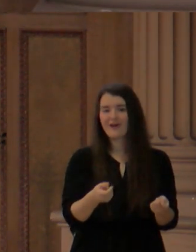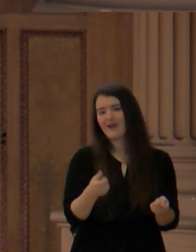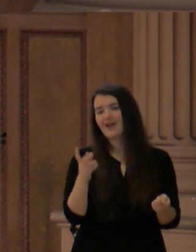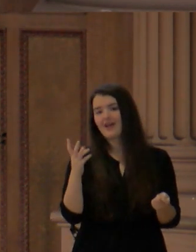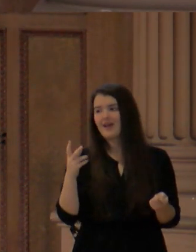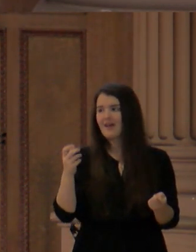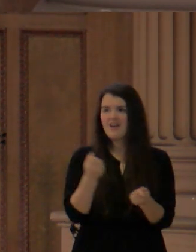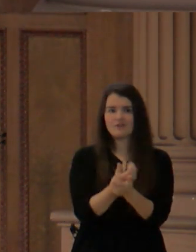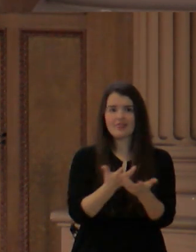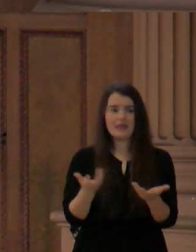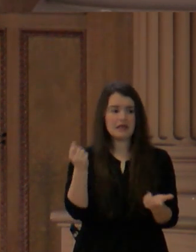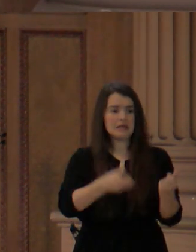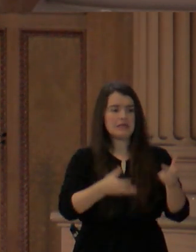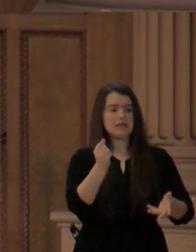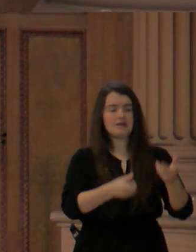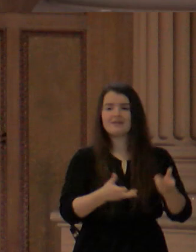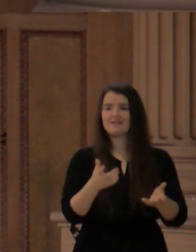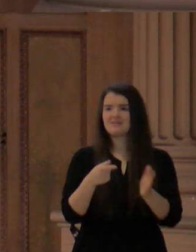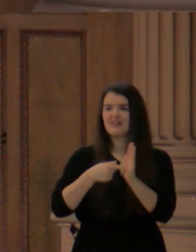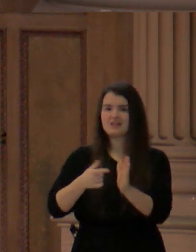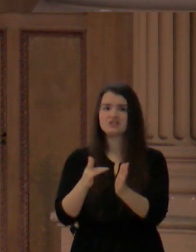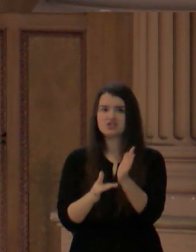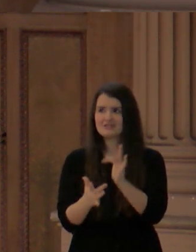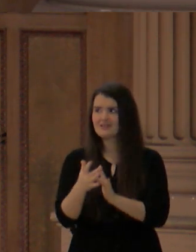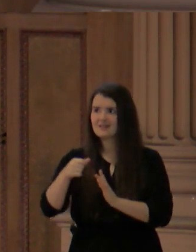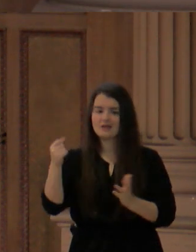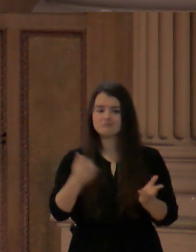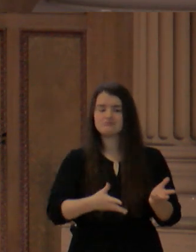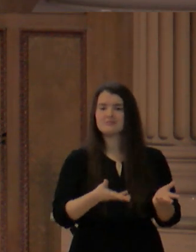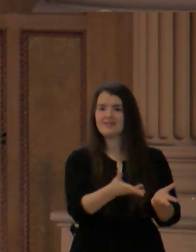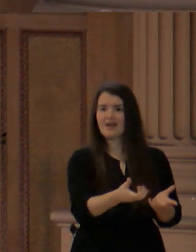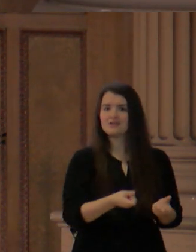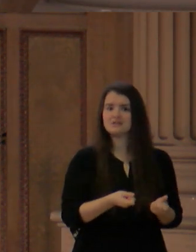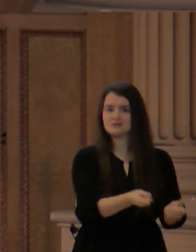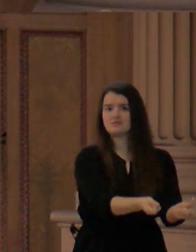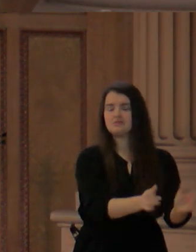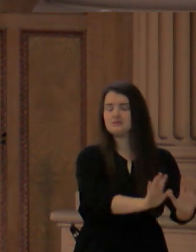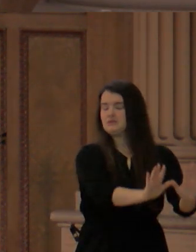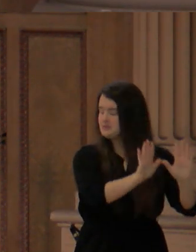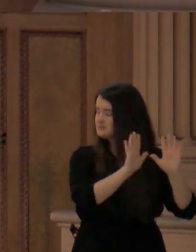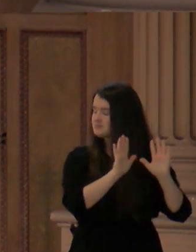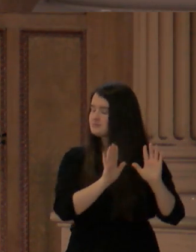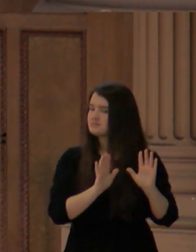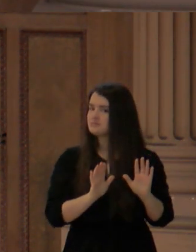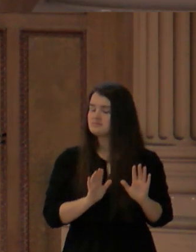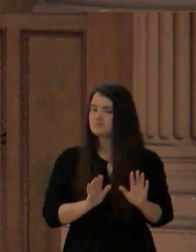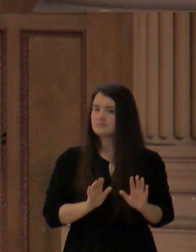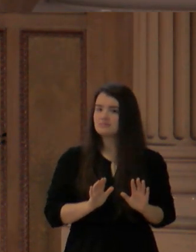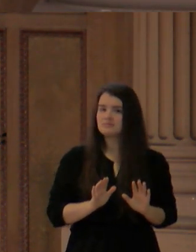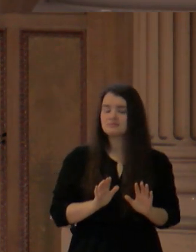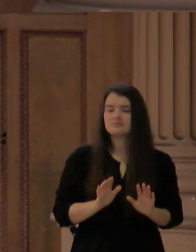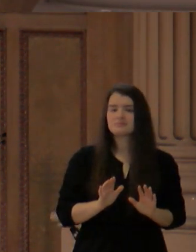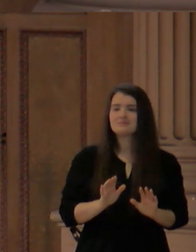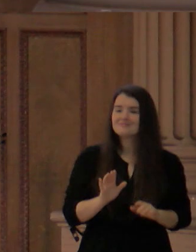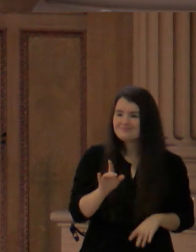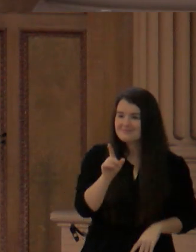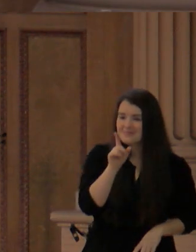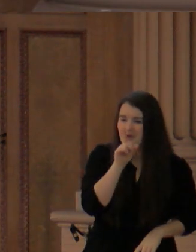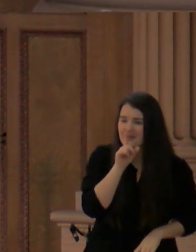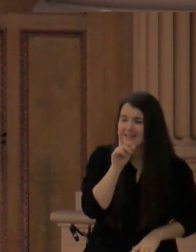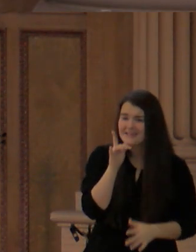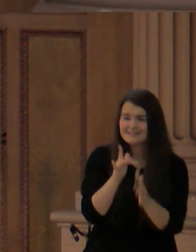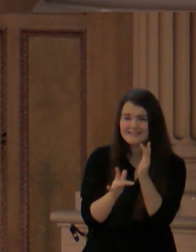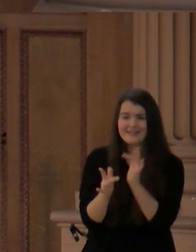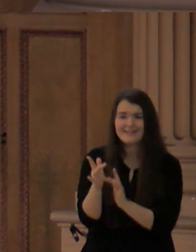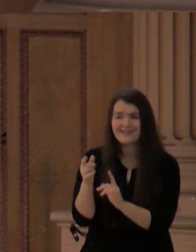but it's a huge deal I mean it means that it's the solution of those thousands of years of waiting for the